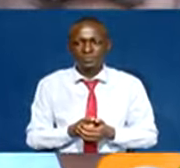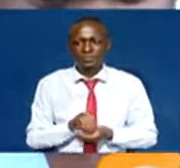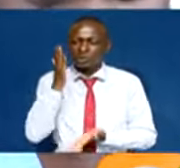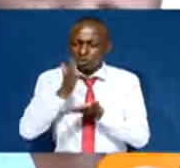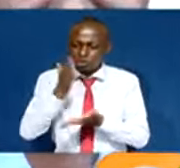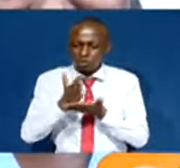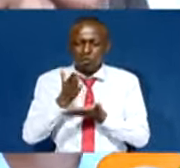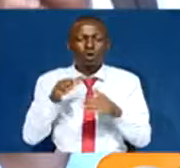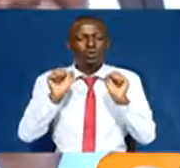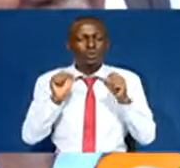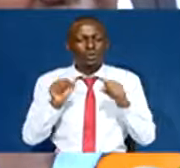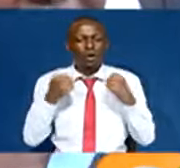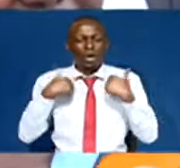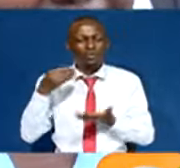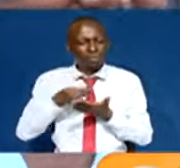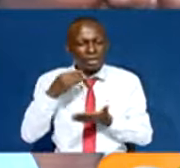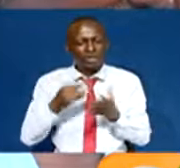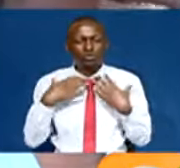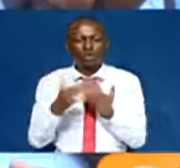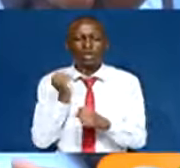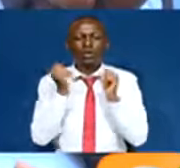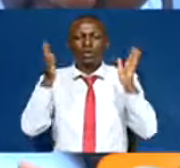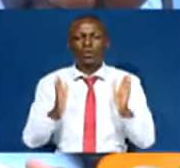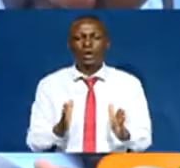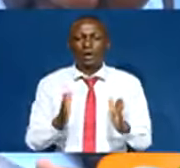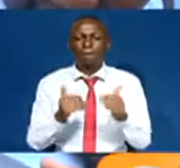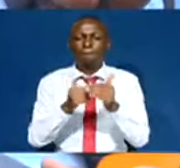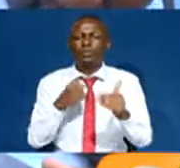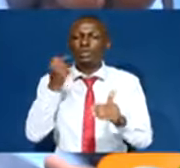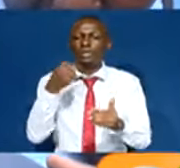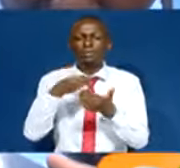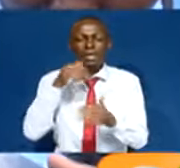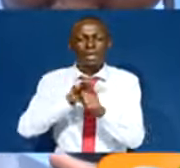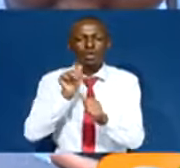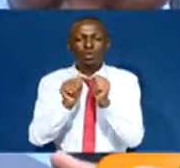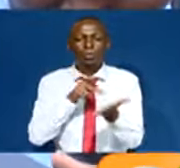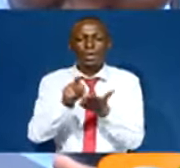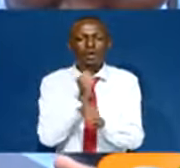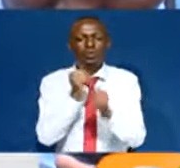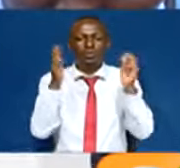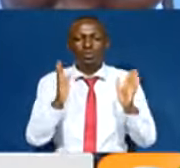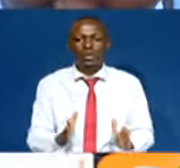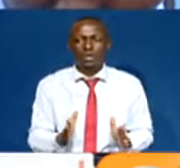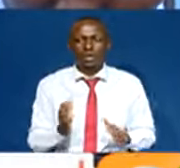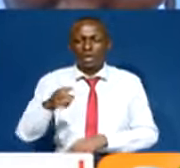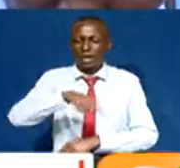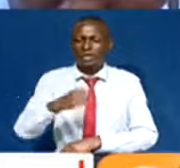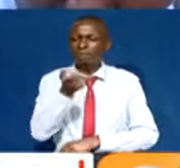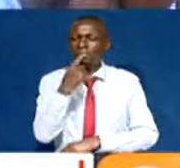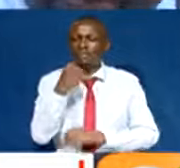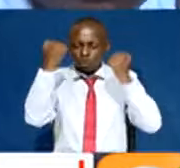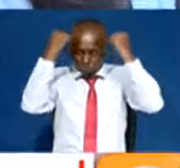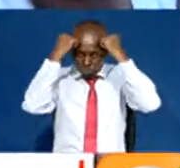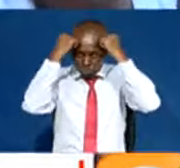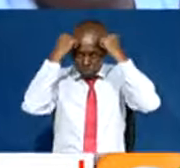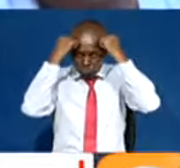that there's still some room for healthcare workers before the balloon burst. And as medical students, we've also decided to down our brains in that we are